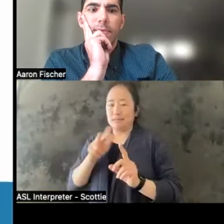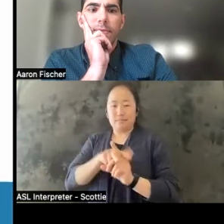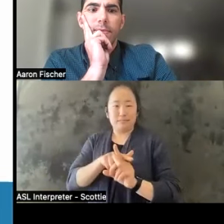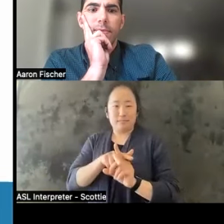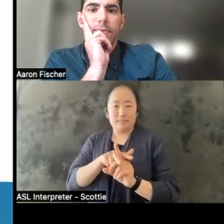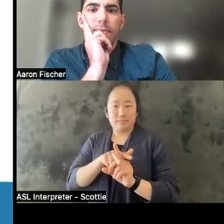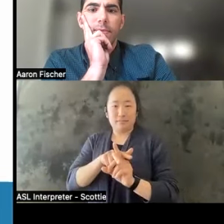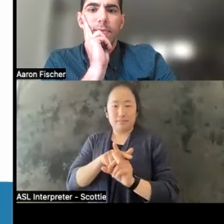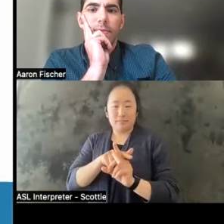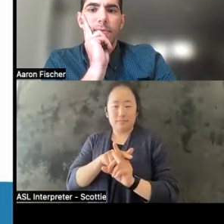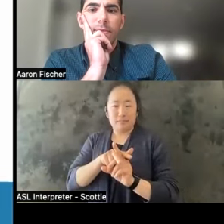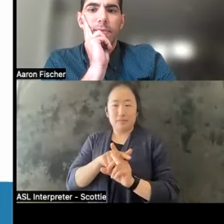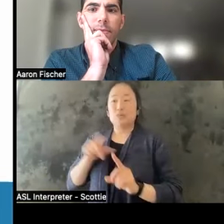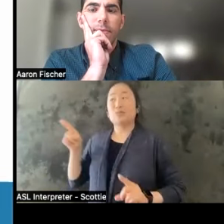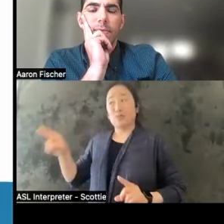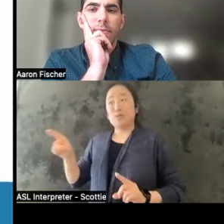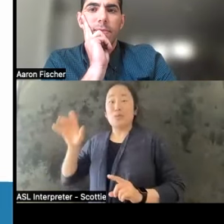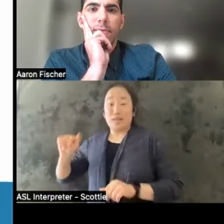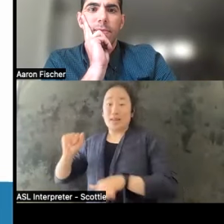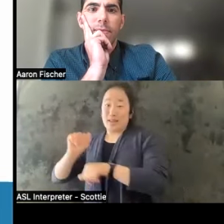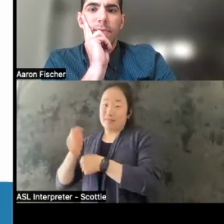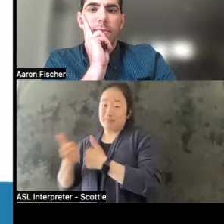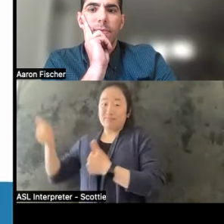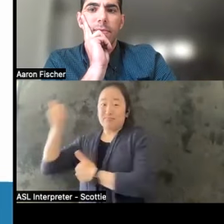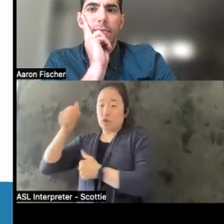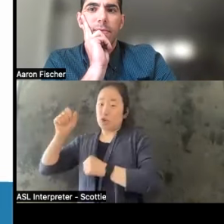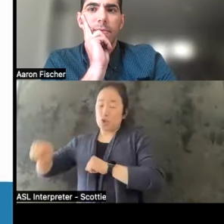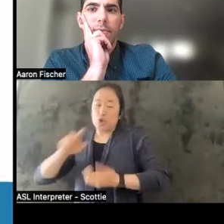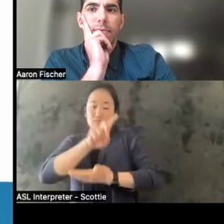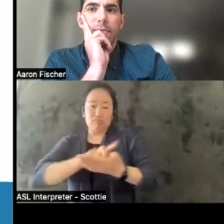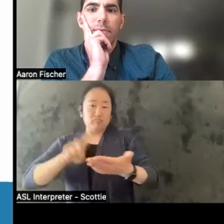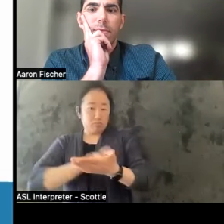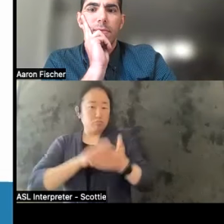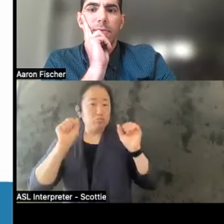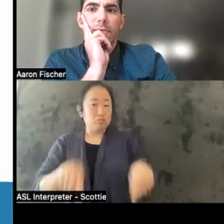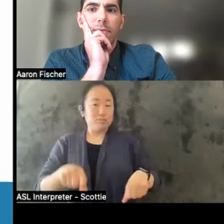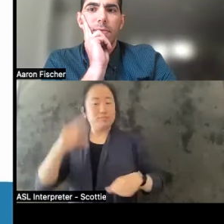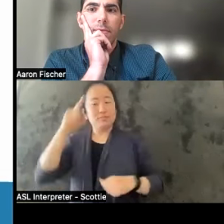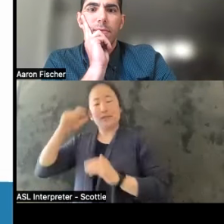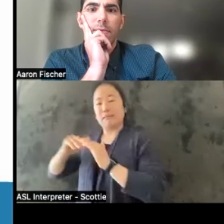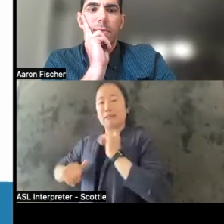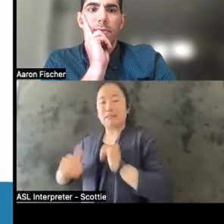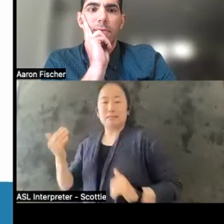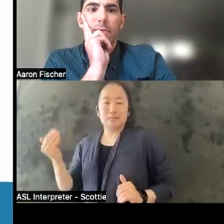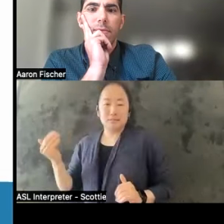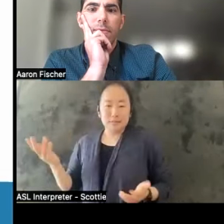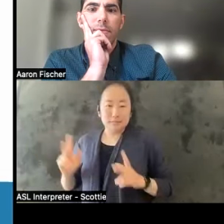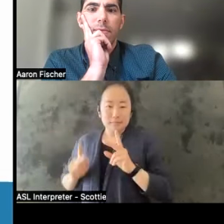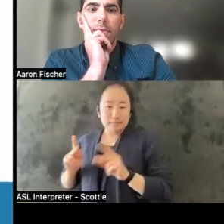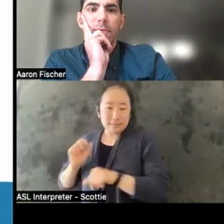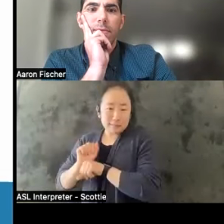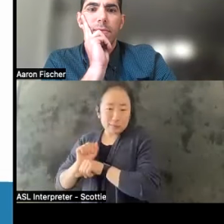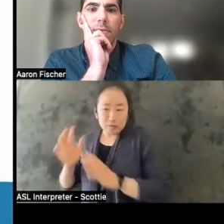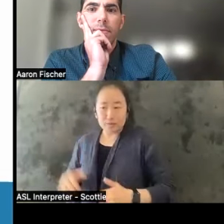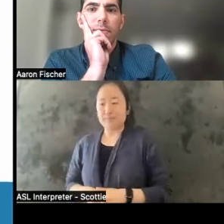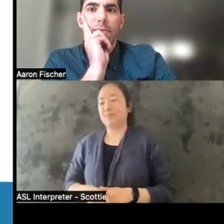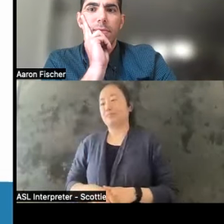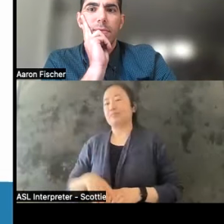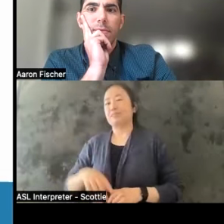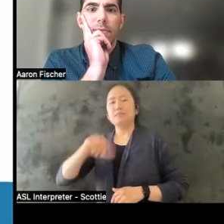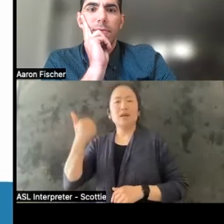that employer from discriminating on the basis of disability. Other limitations under the ADA, it's 20